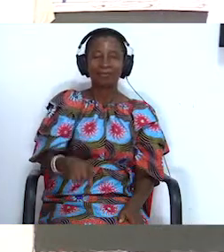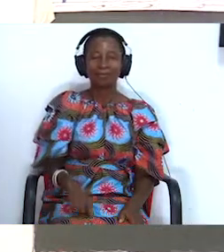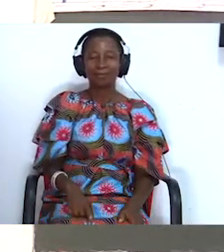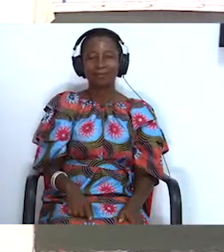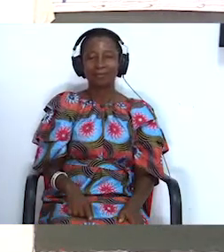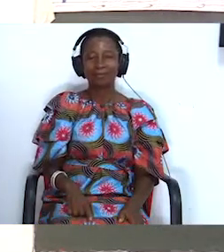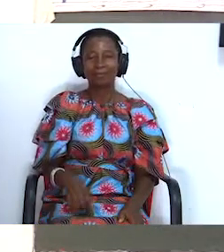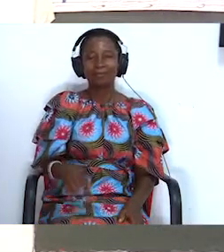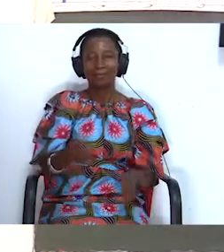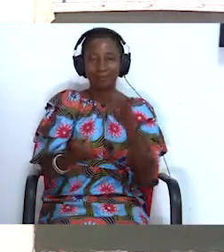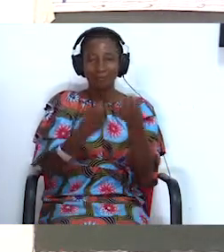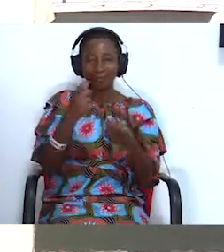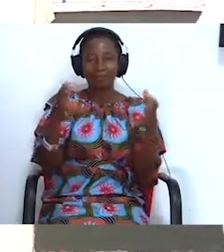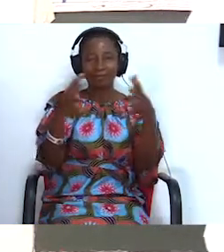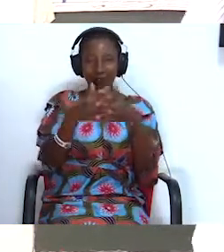up,